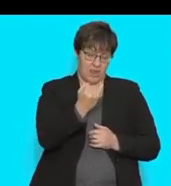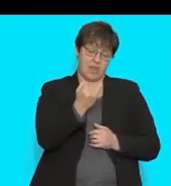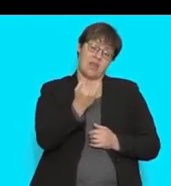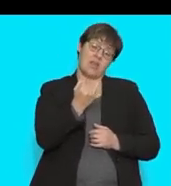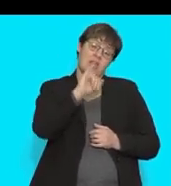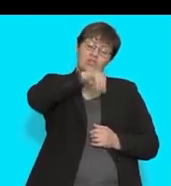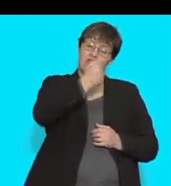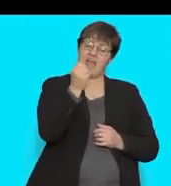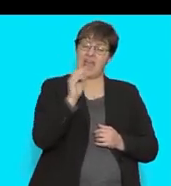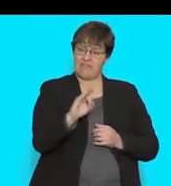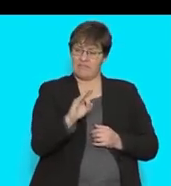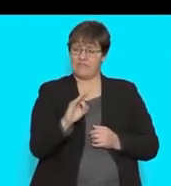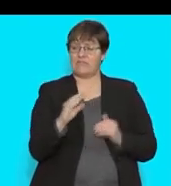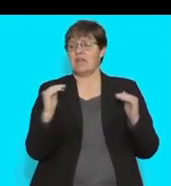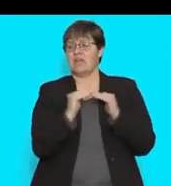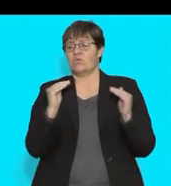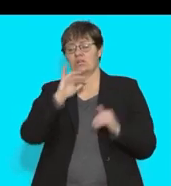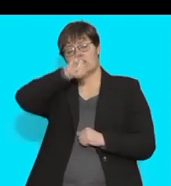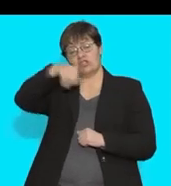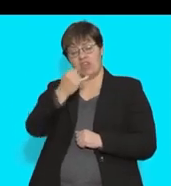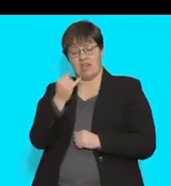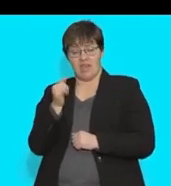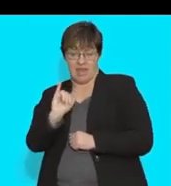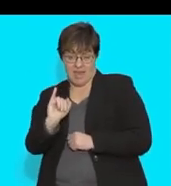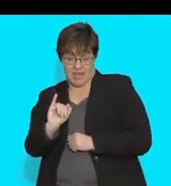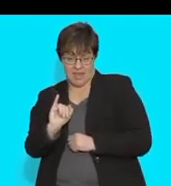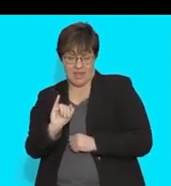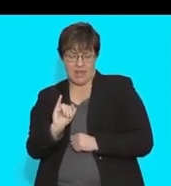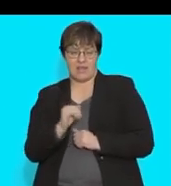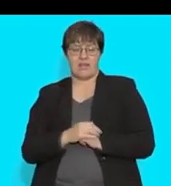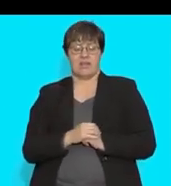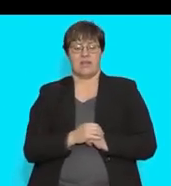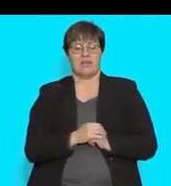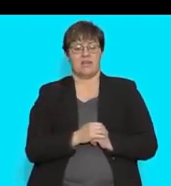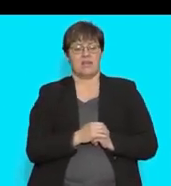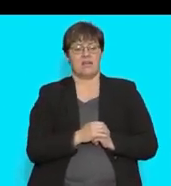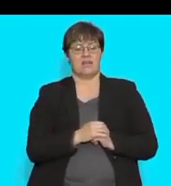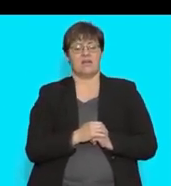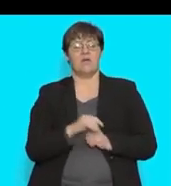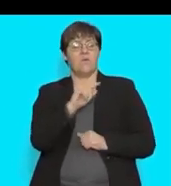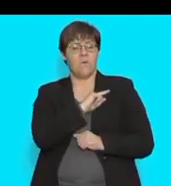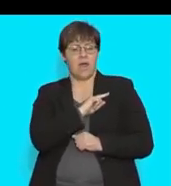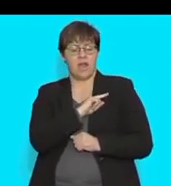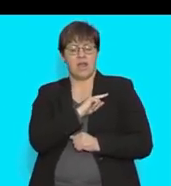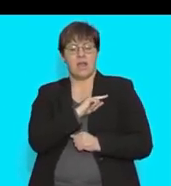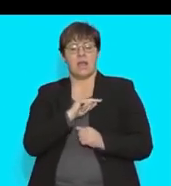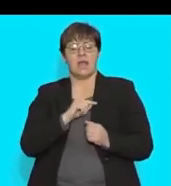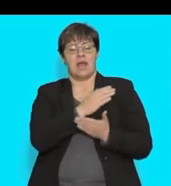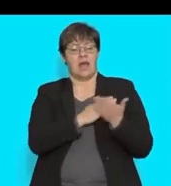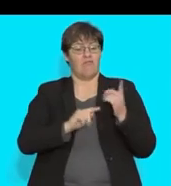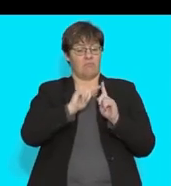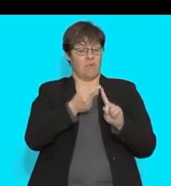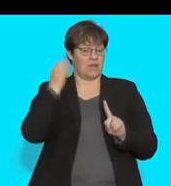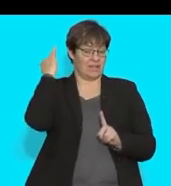is equals to JI, and the reason for this will be midpoint